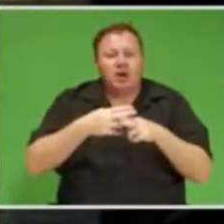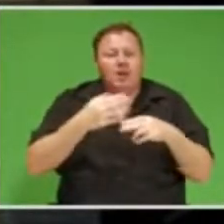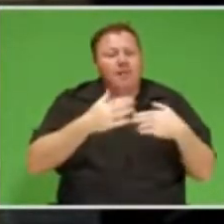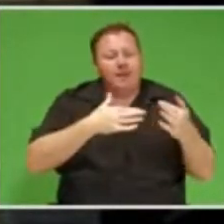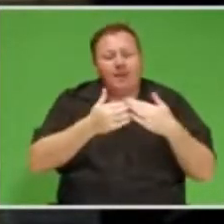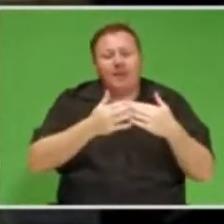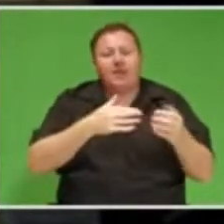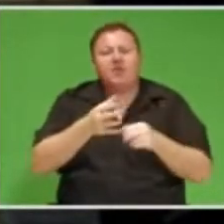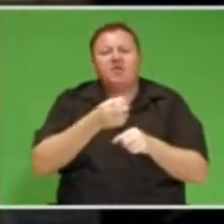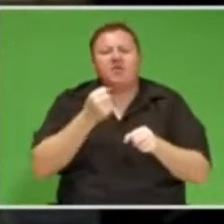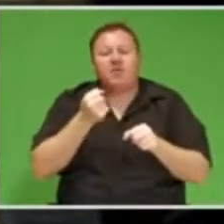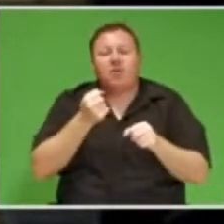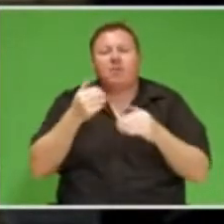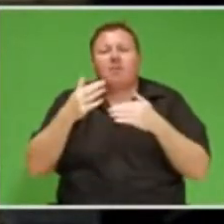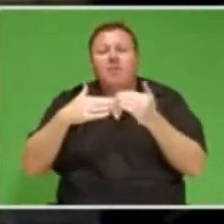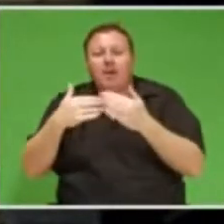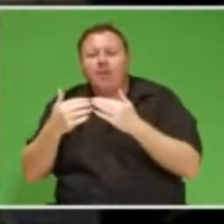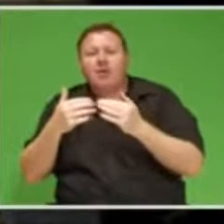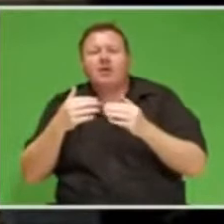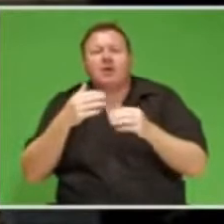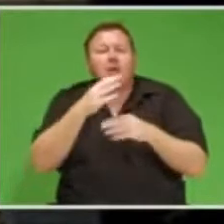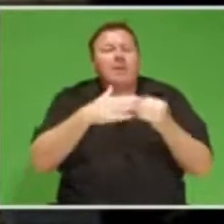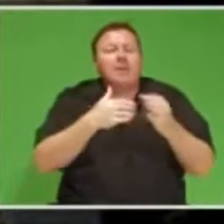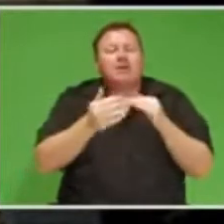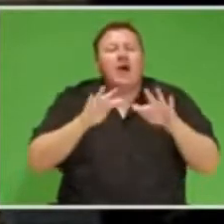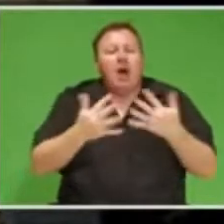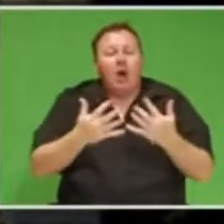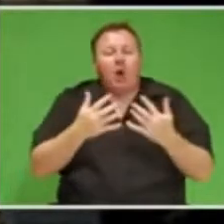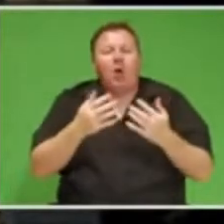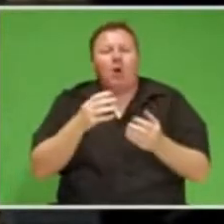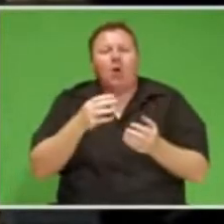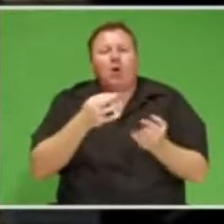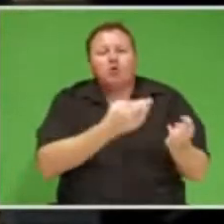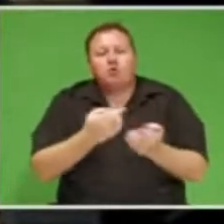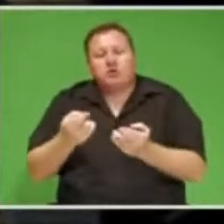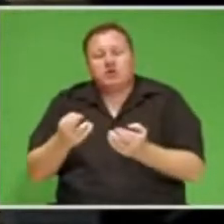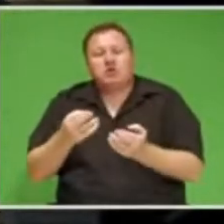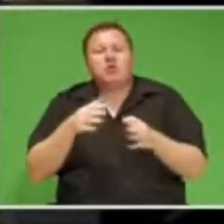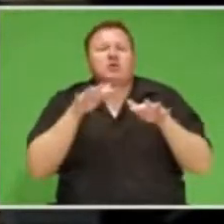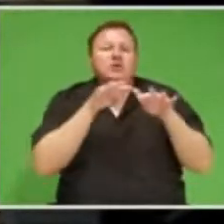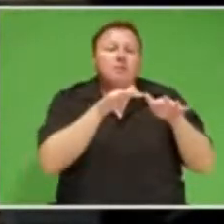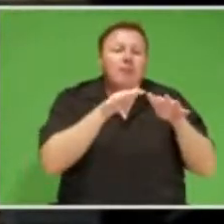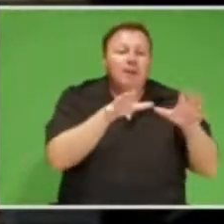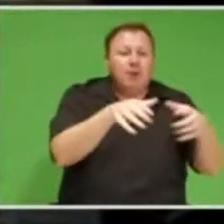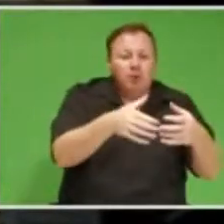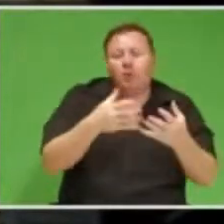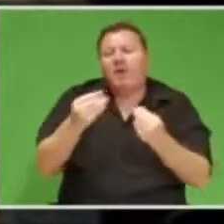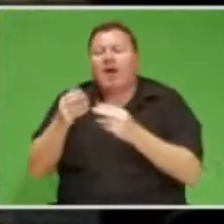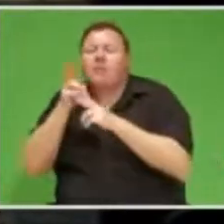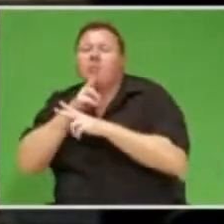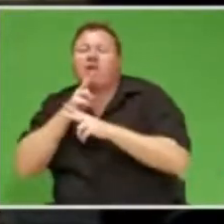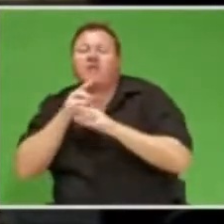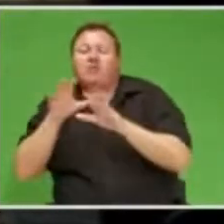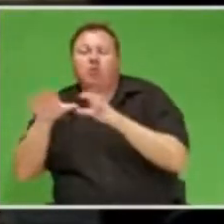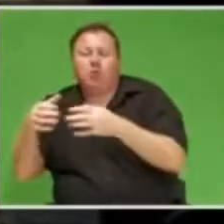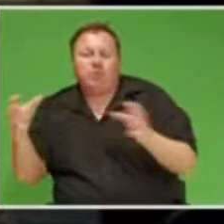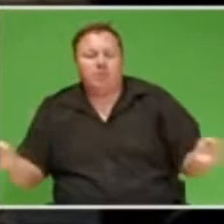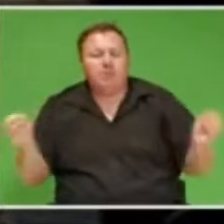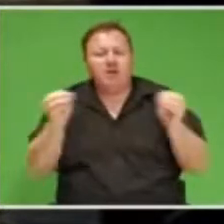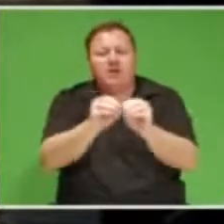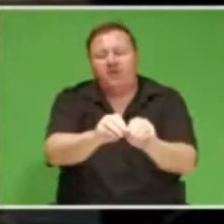from the public and the private sector. To produce the skills our country needs, we